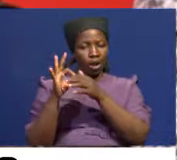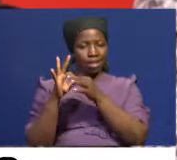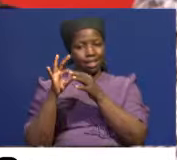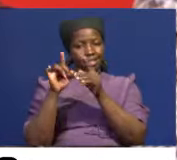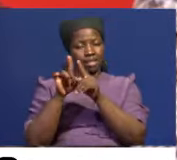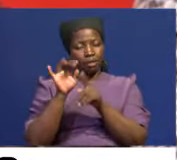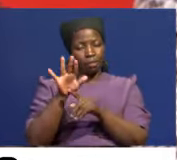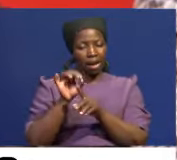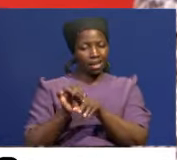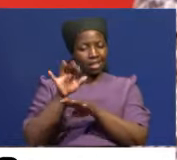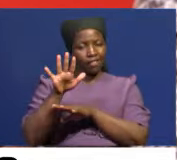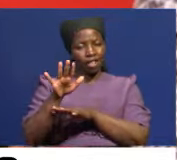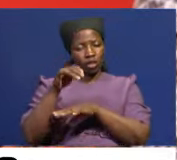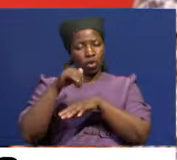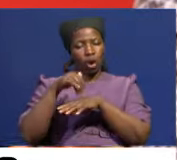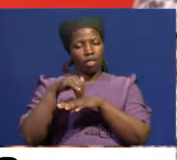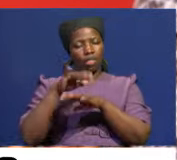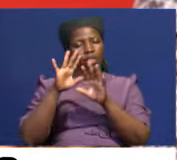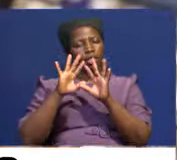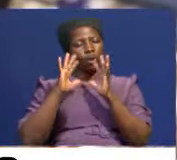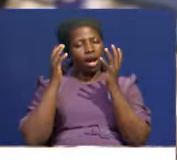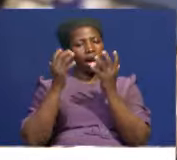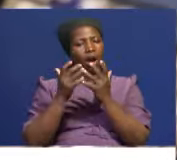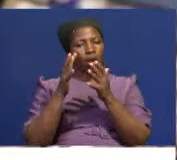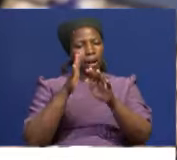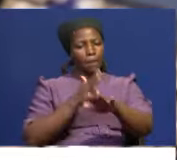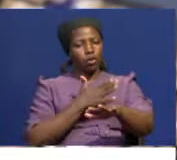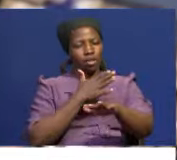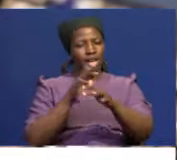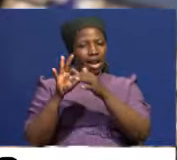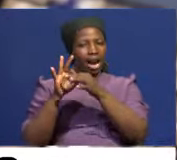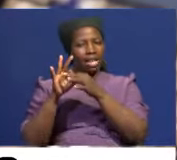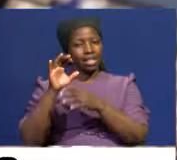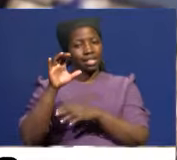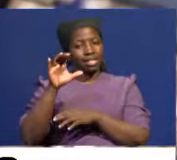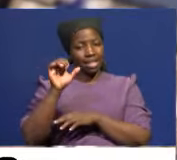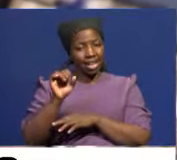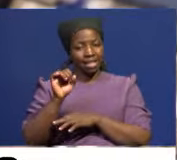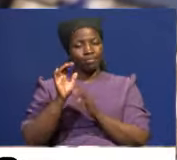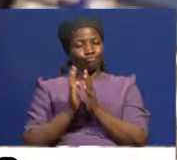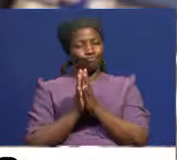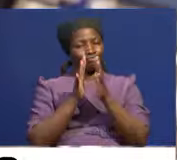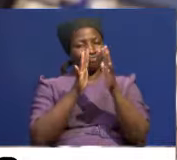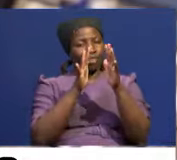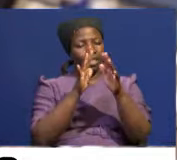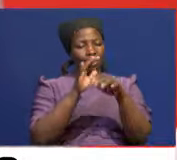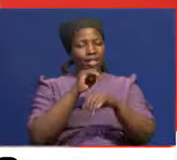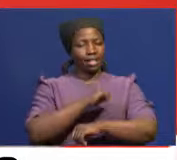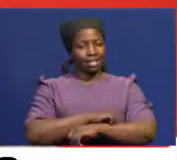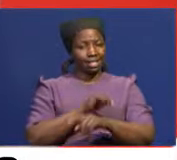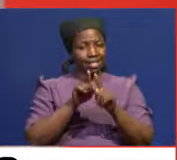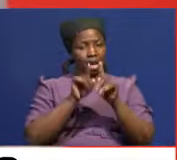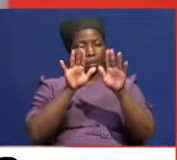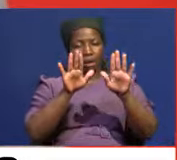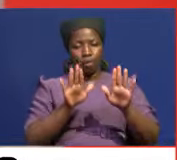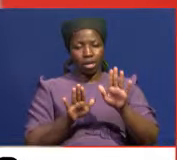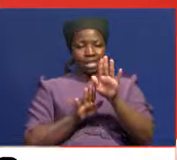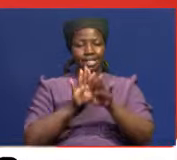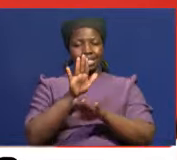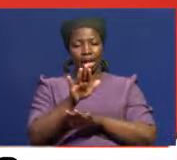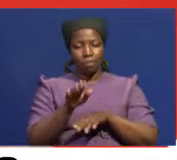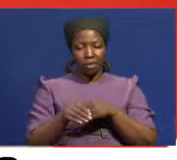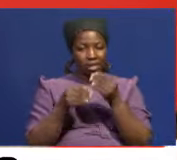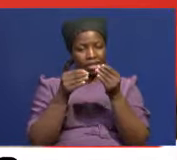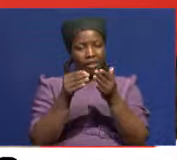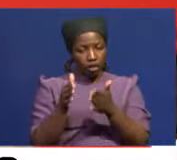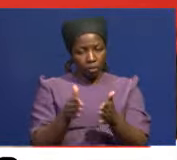influence on the global music culture, the CS praised the Recording Academy as a monumental step that provides a platform